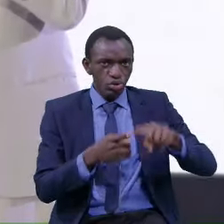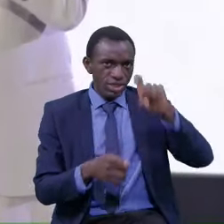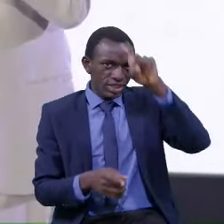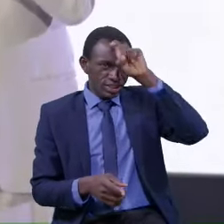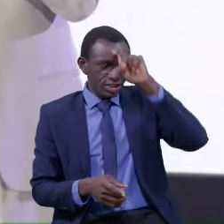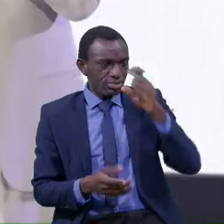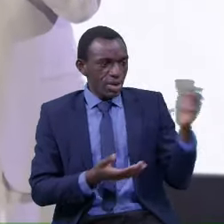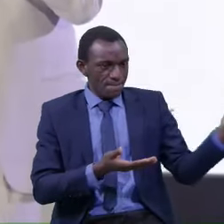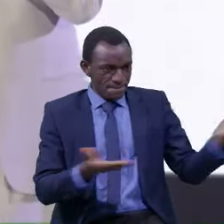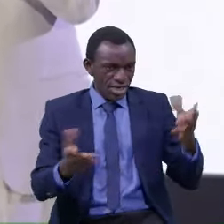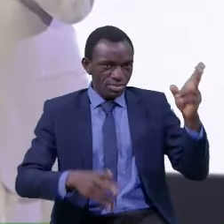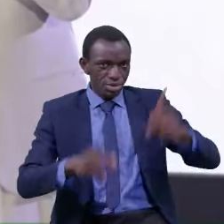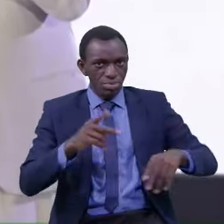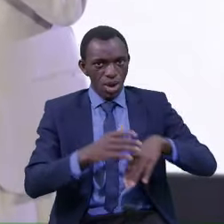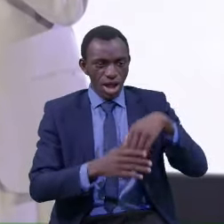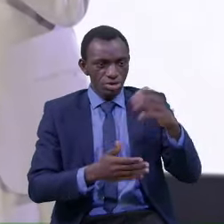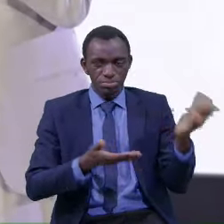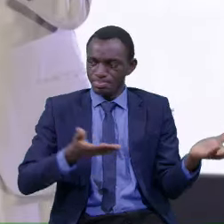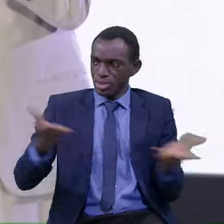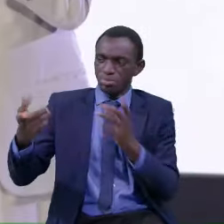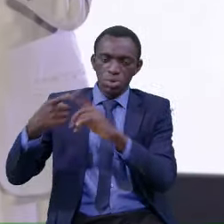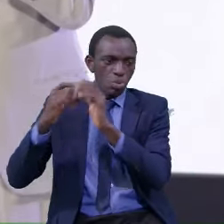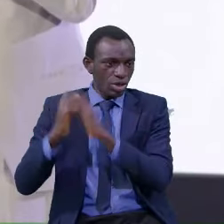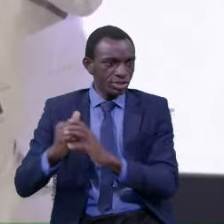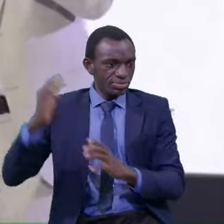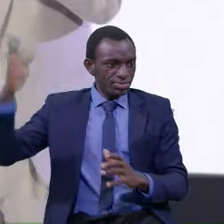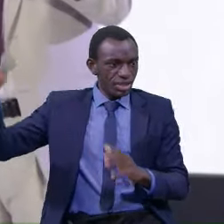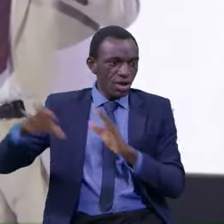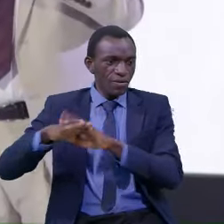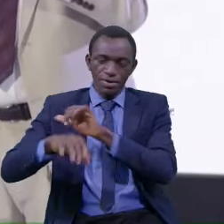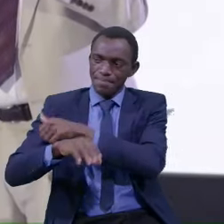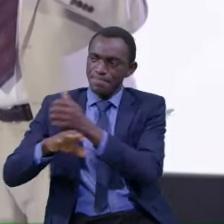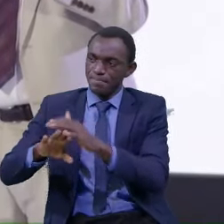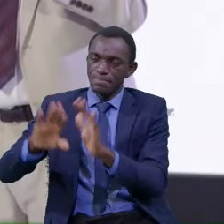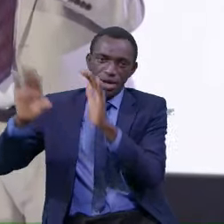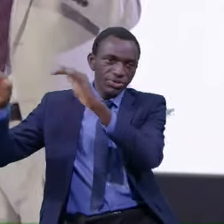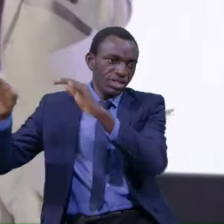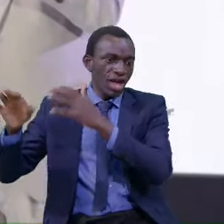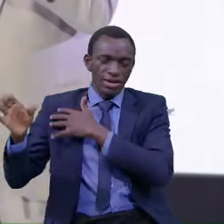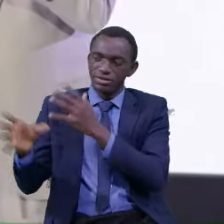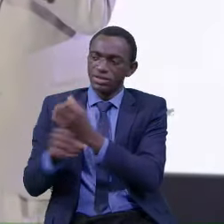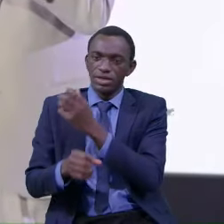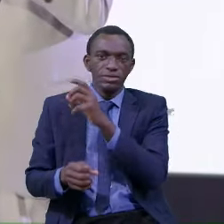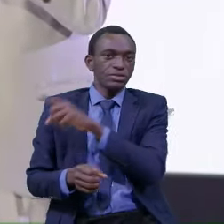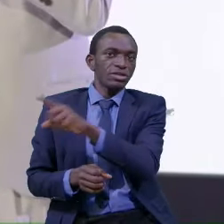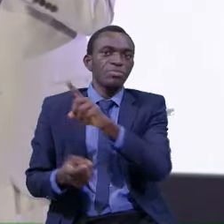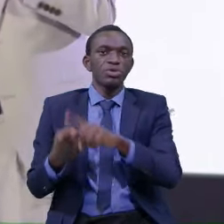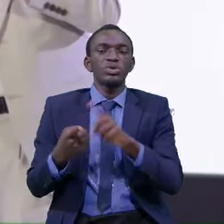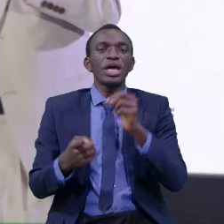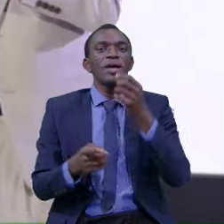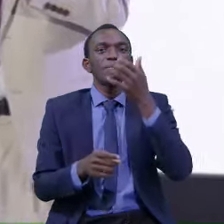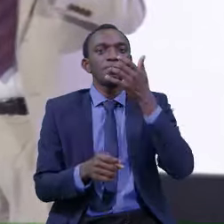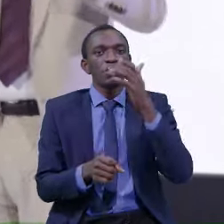this mountain and take them to the land of promise. That is a goal. Joshua,